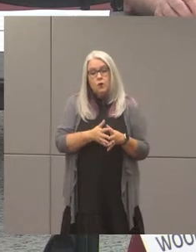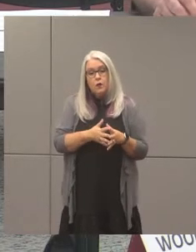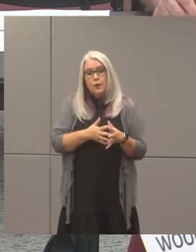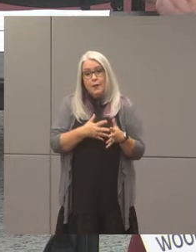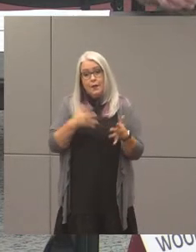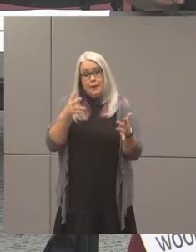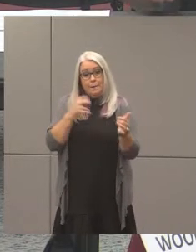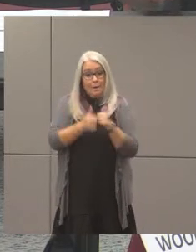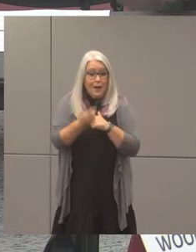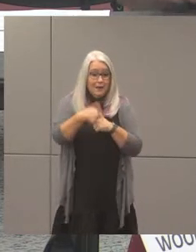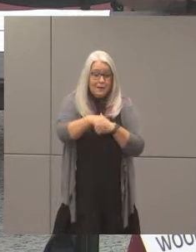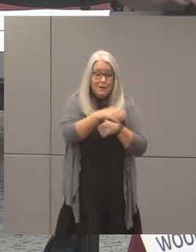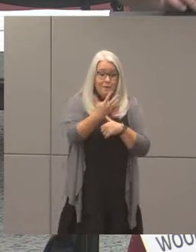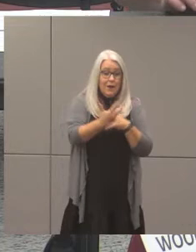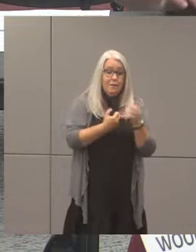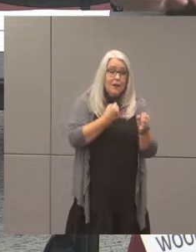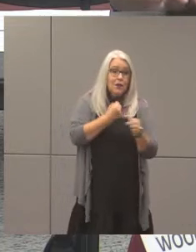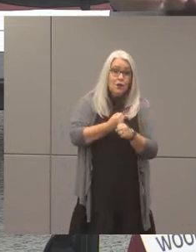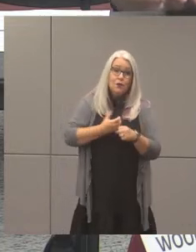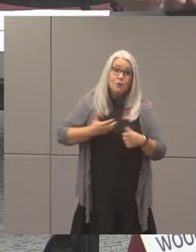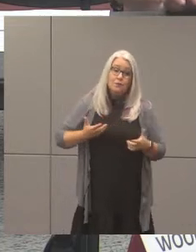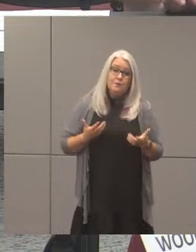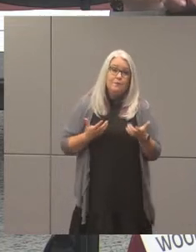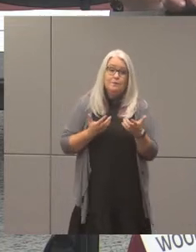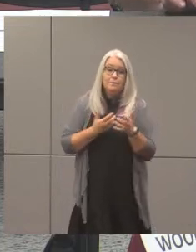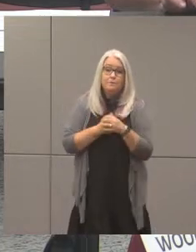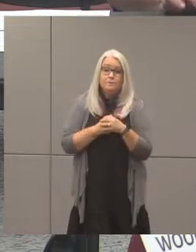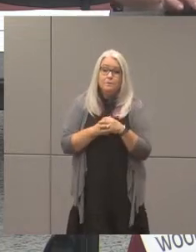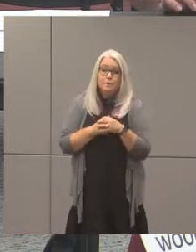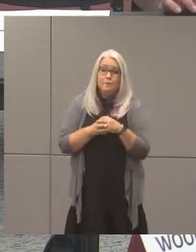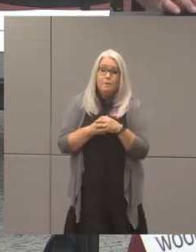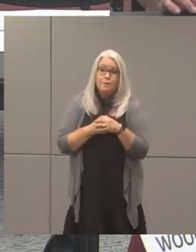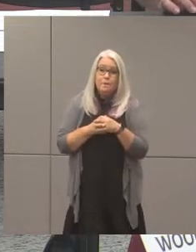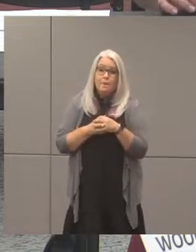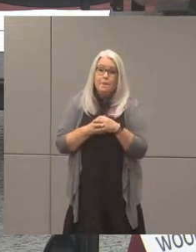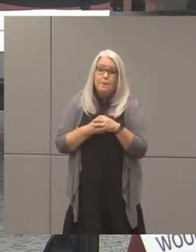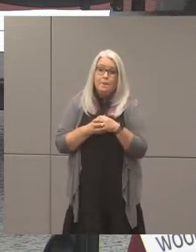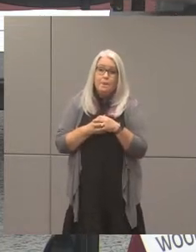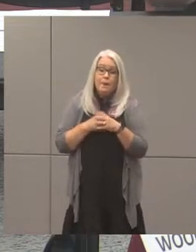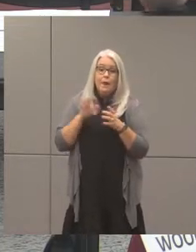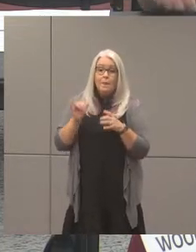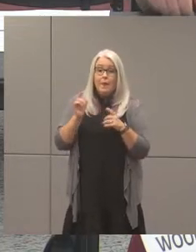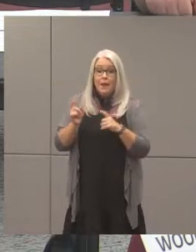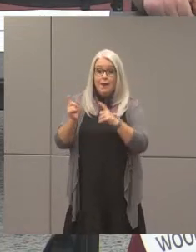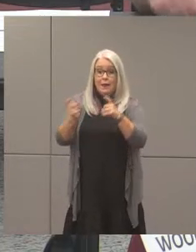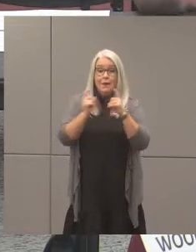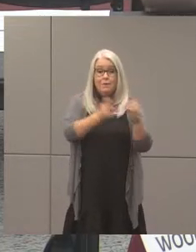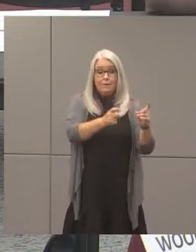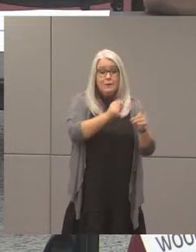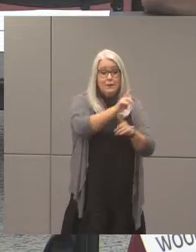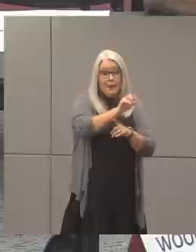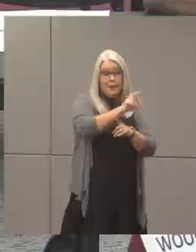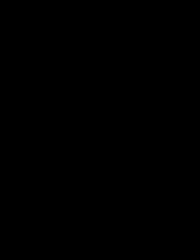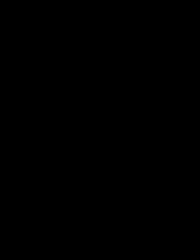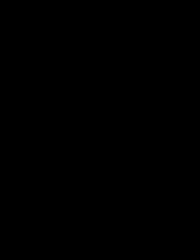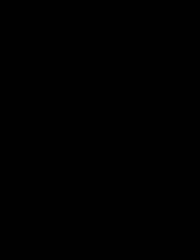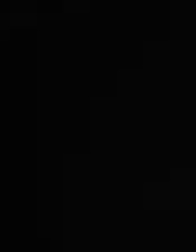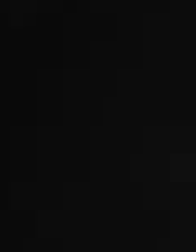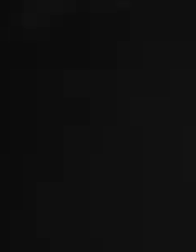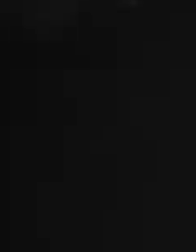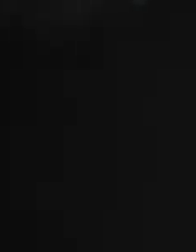pass the 5-year because that gives Larry and Cheryl and the